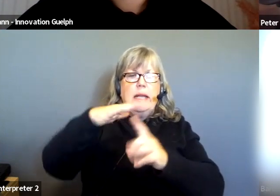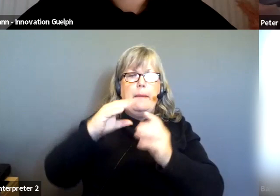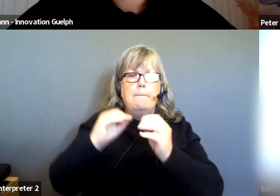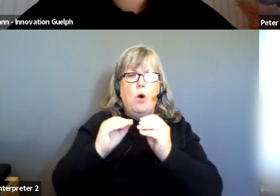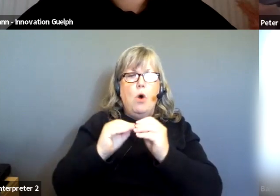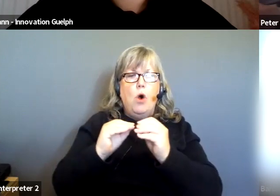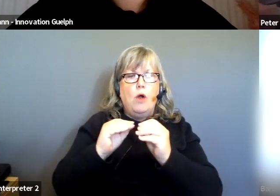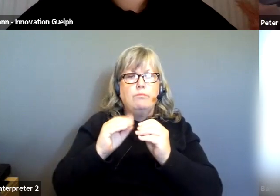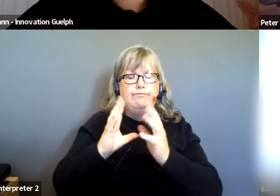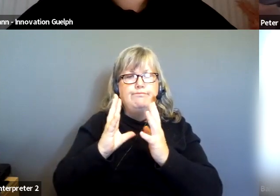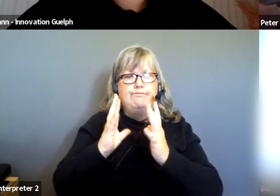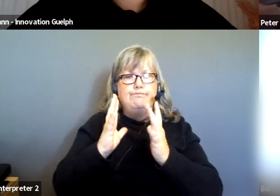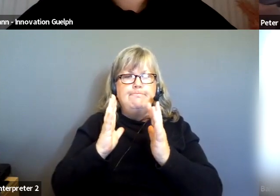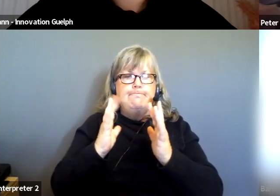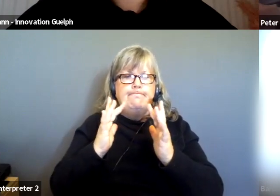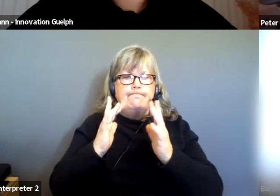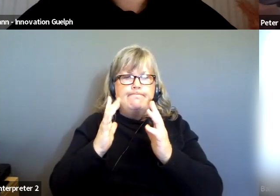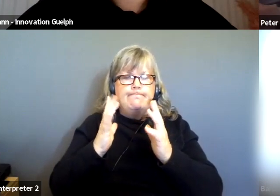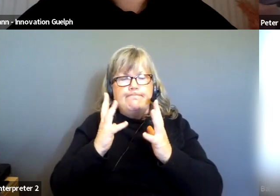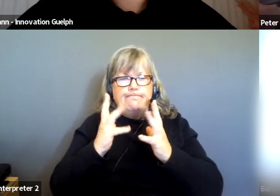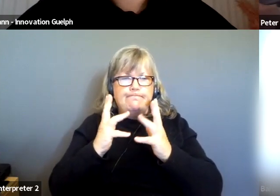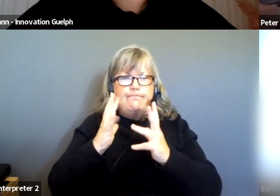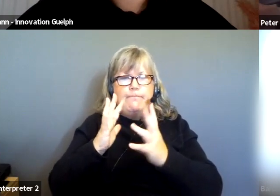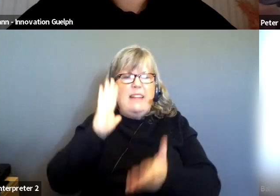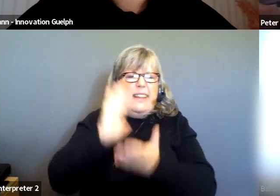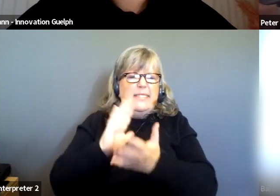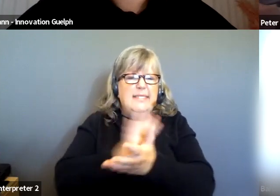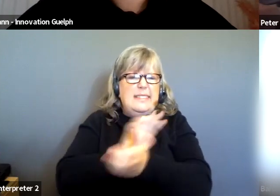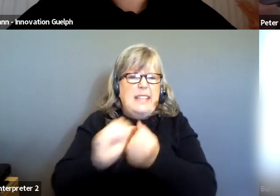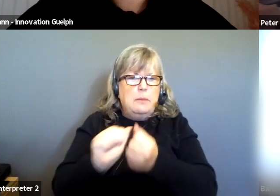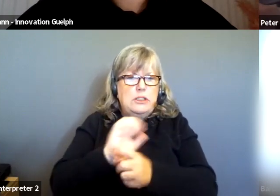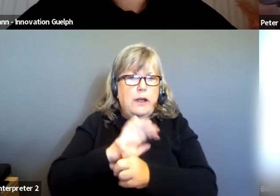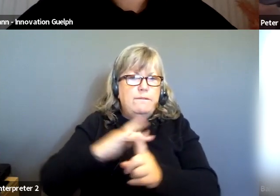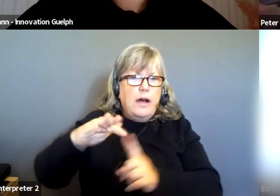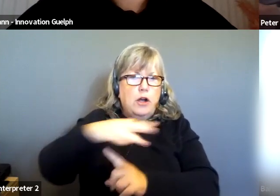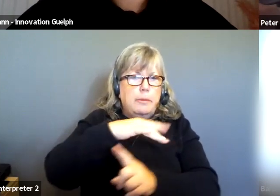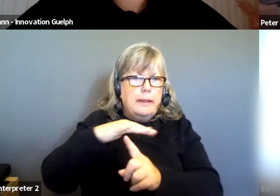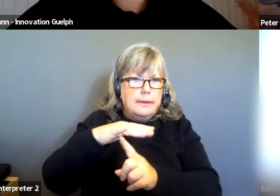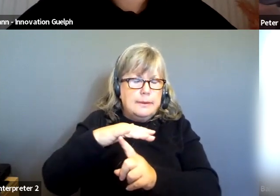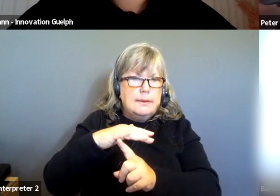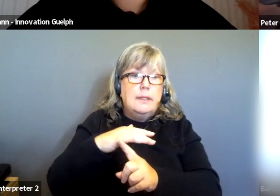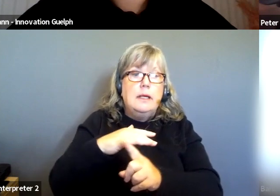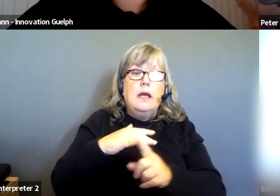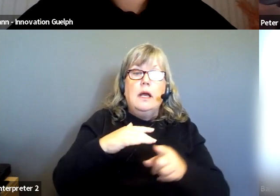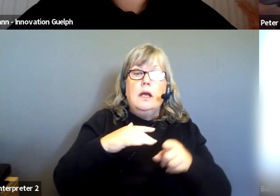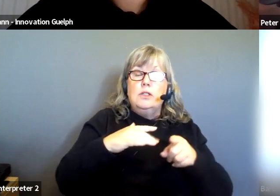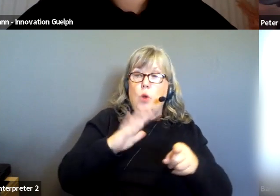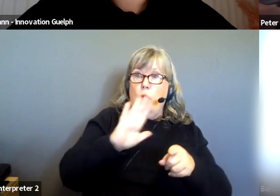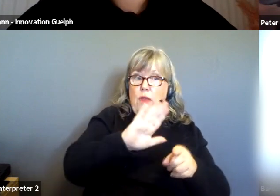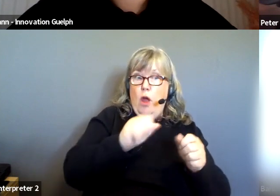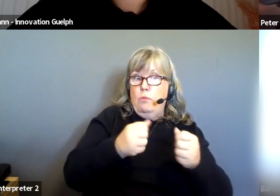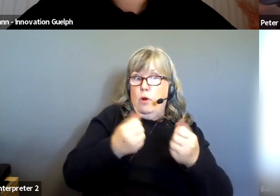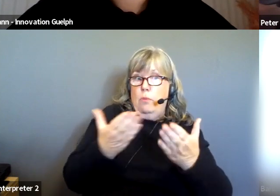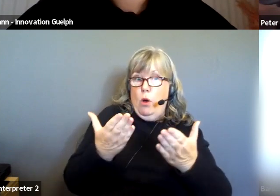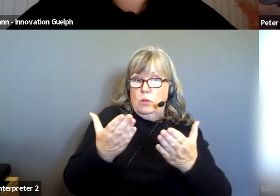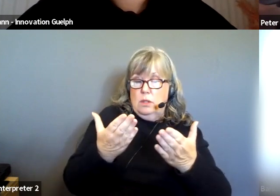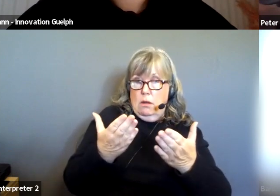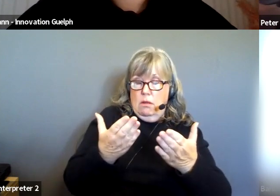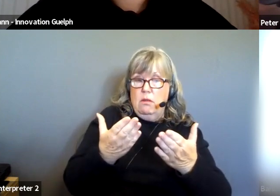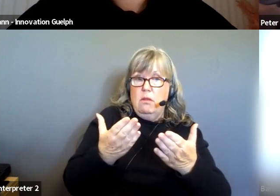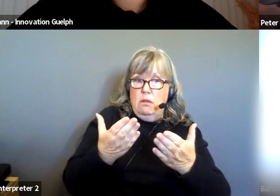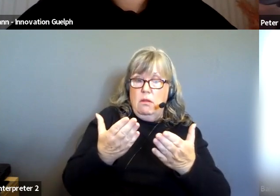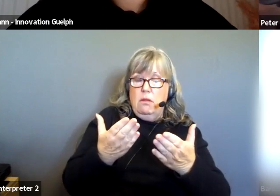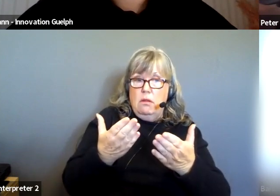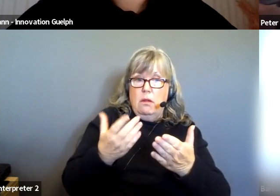vehicles and jobs. So it was a win-win. It was a people, planet, and profit proposal. It's still a struggle. It hasn't